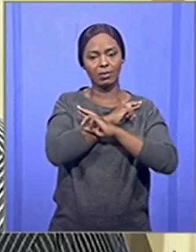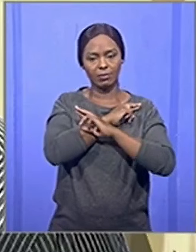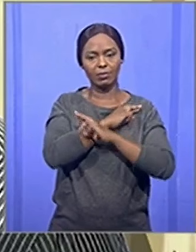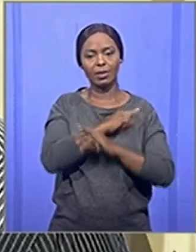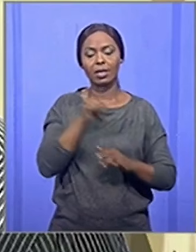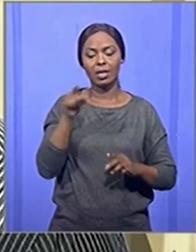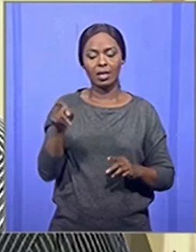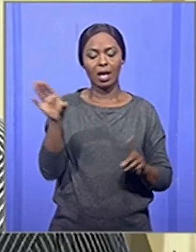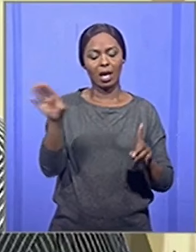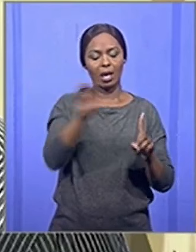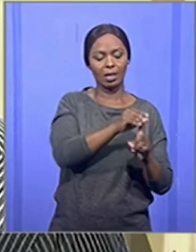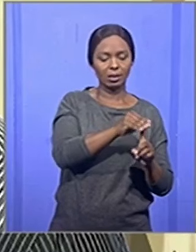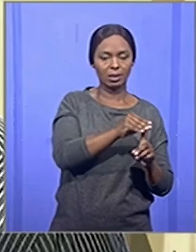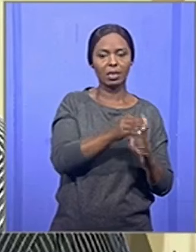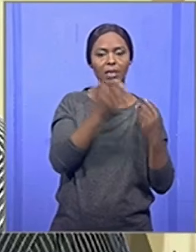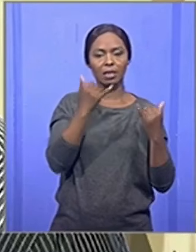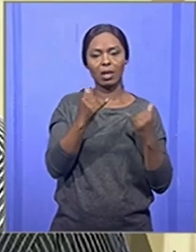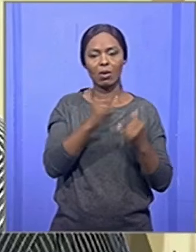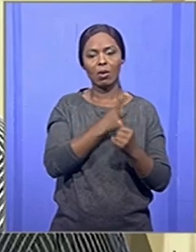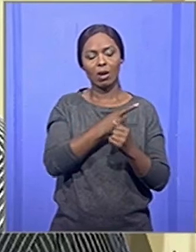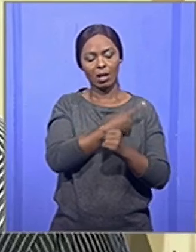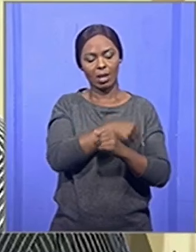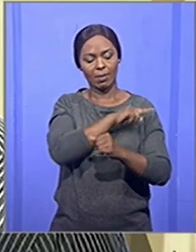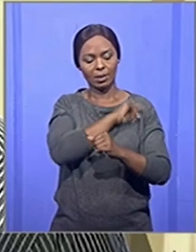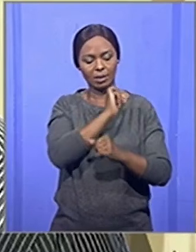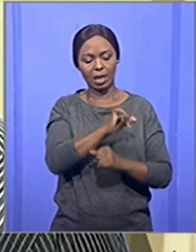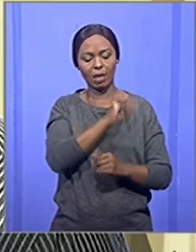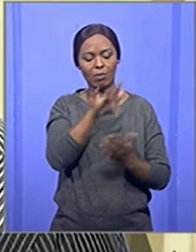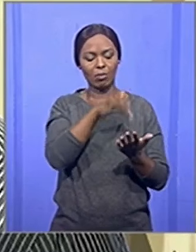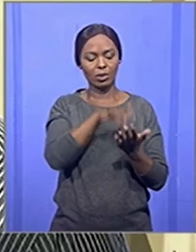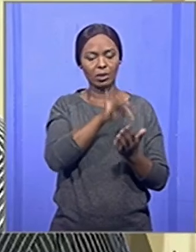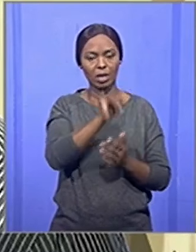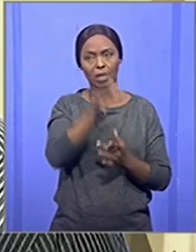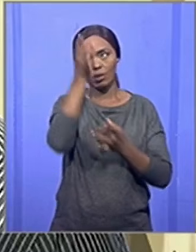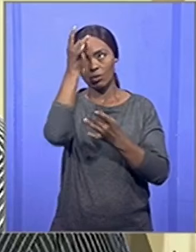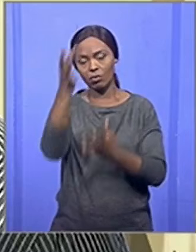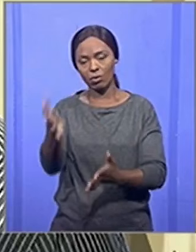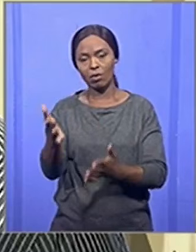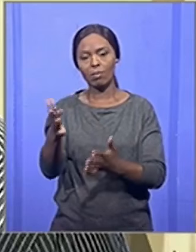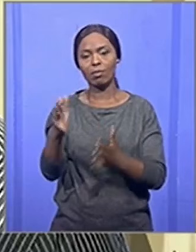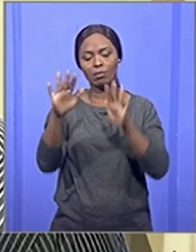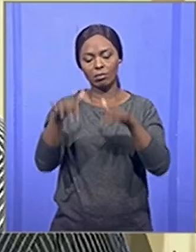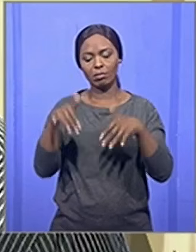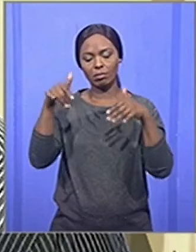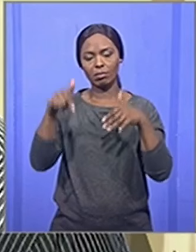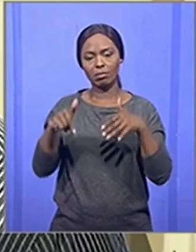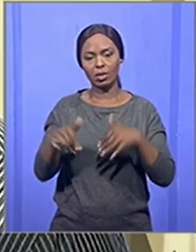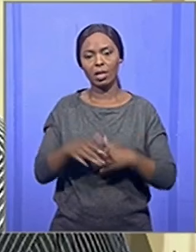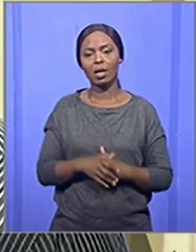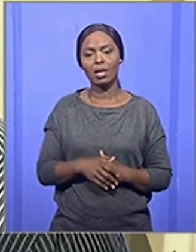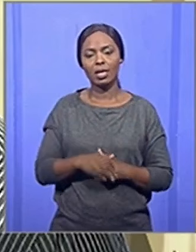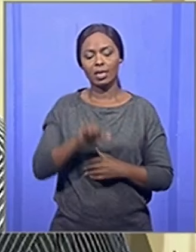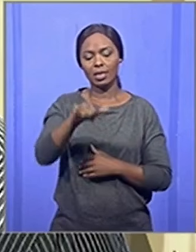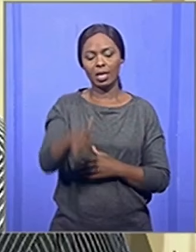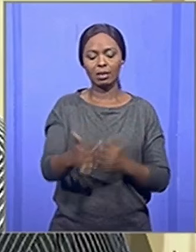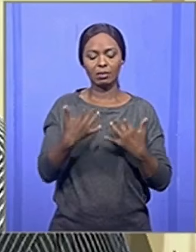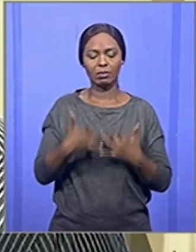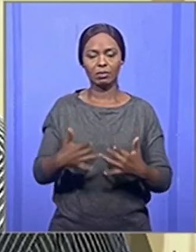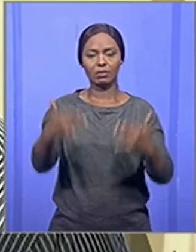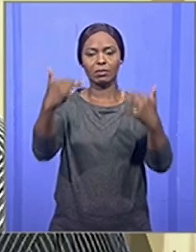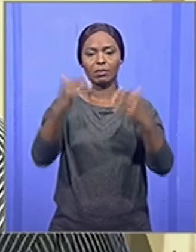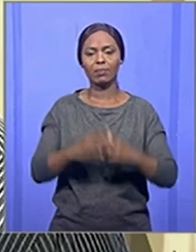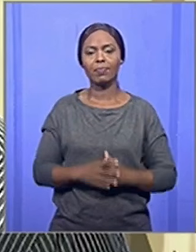in his capacity as the acting Speaker formally inform the House of the development at its next sitting. The Speaker's leave